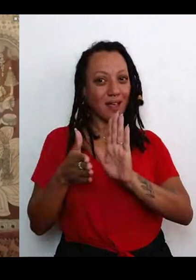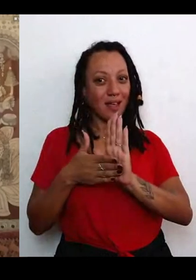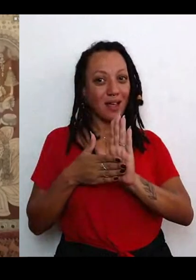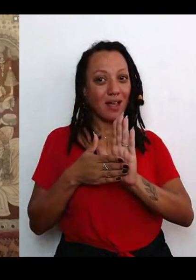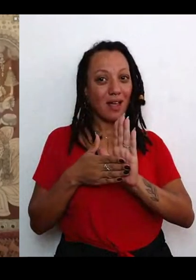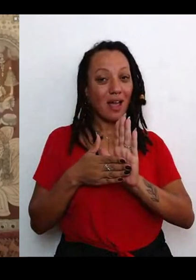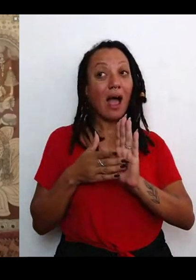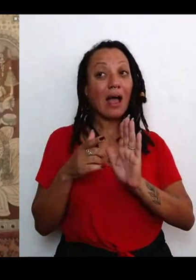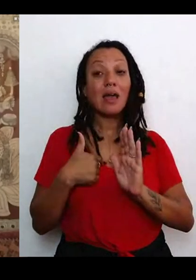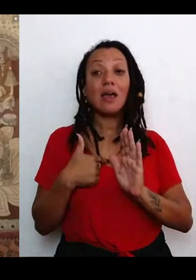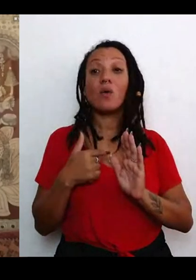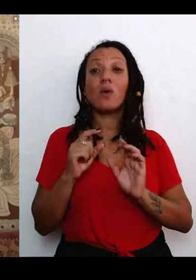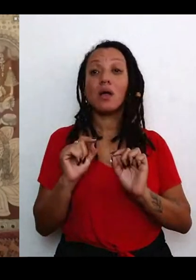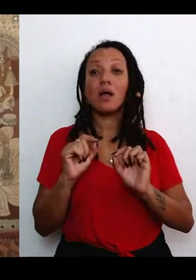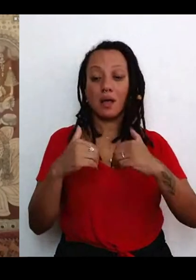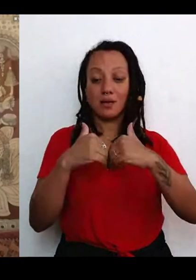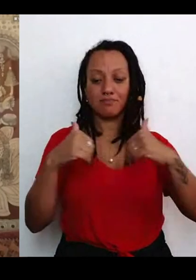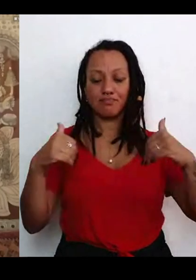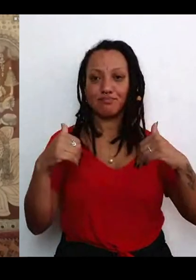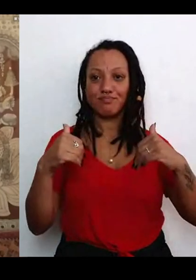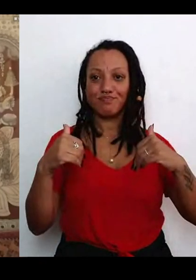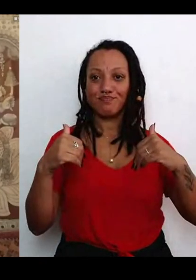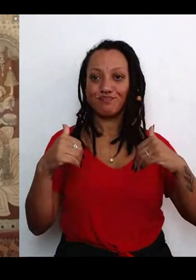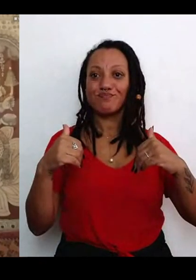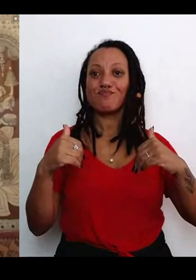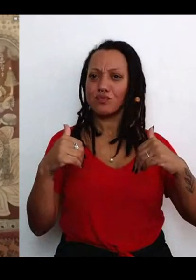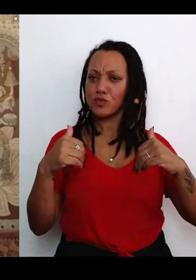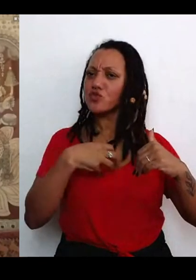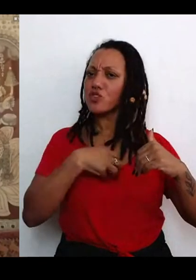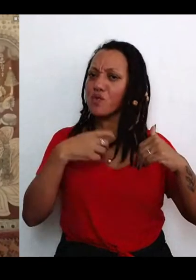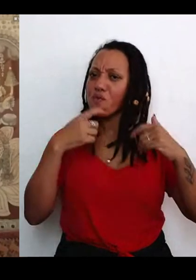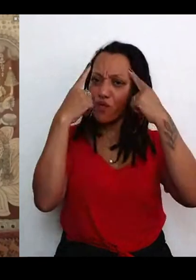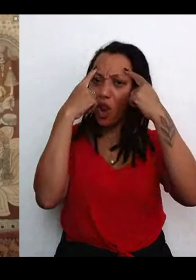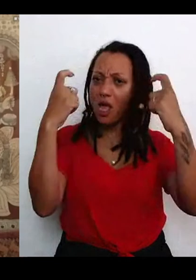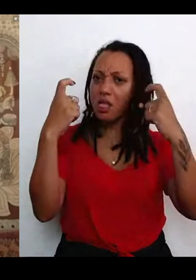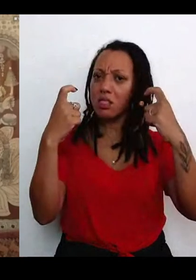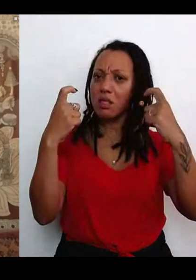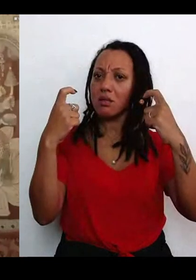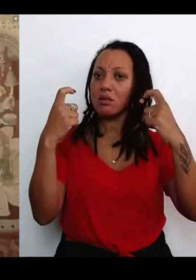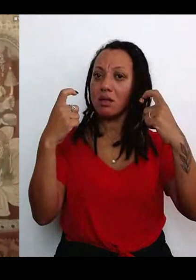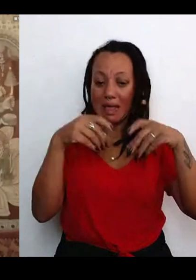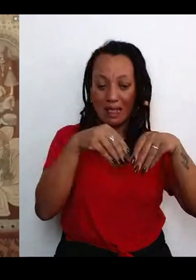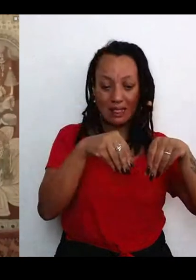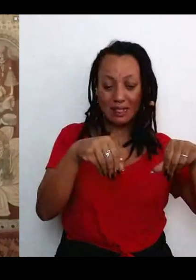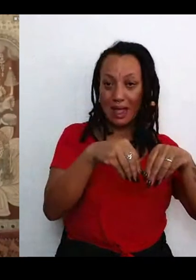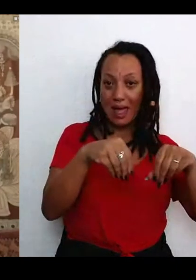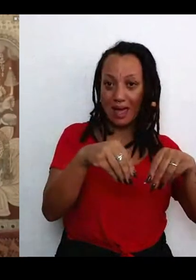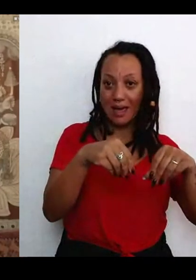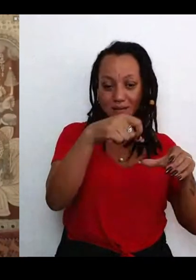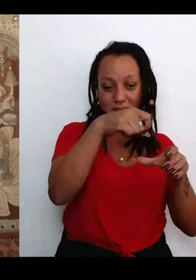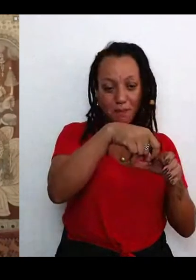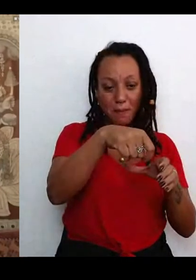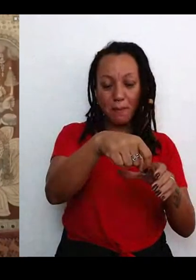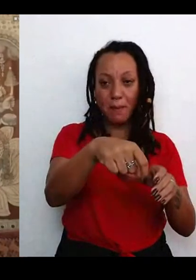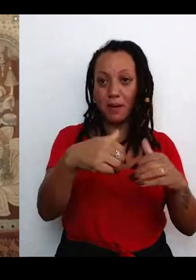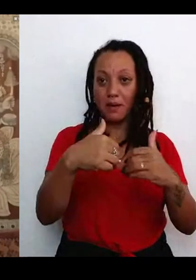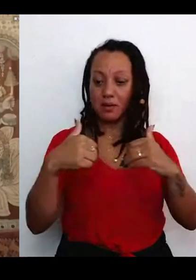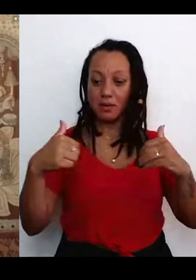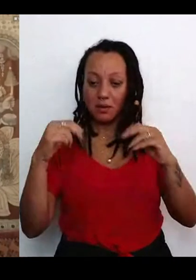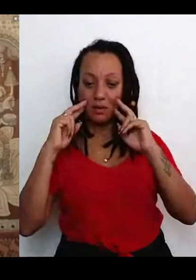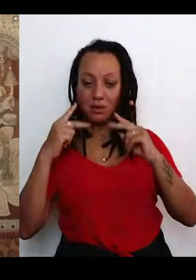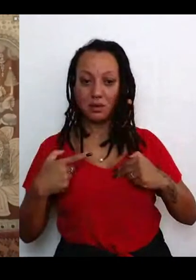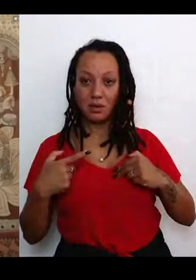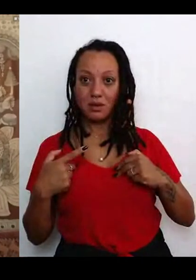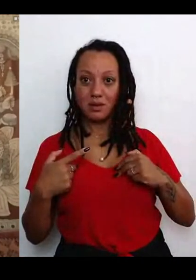from the land as a Commons through enclosures of the commons and the creation of private property to land six the separation